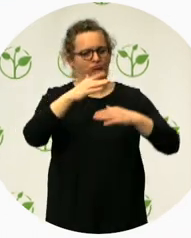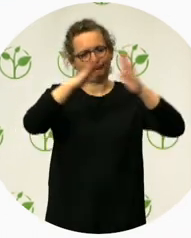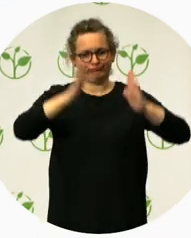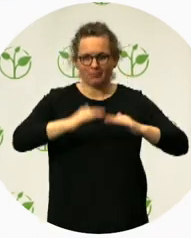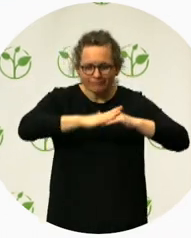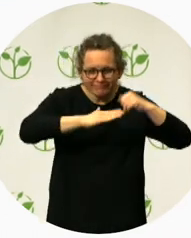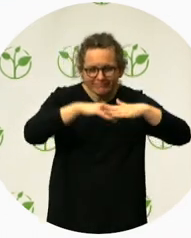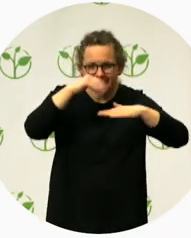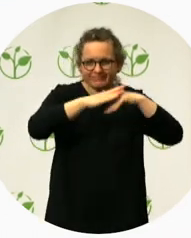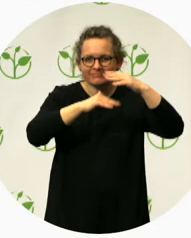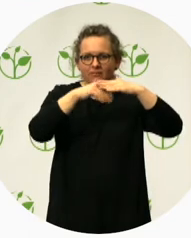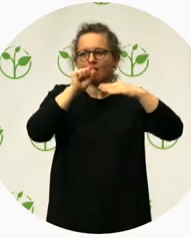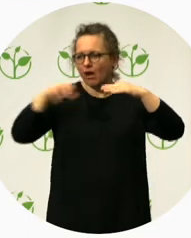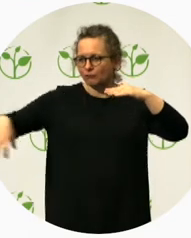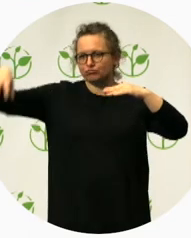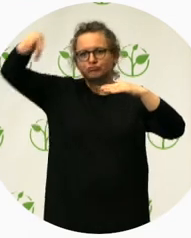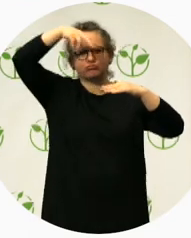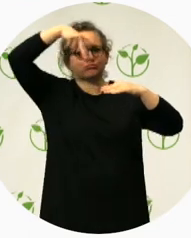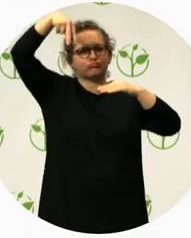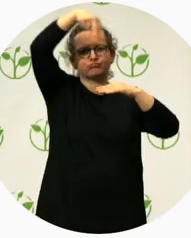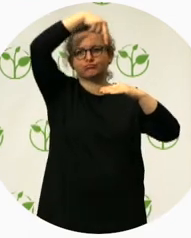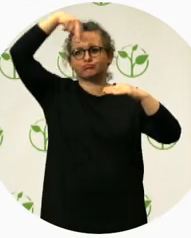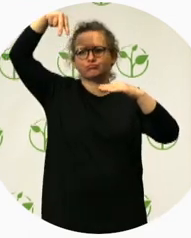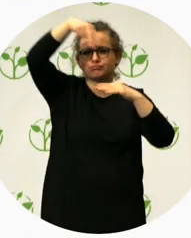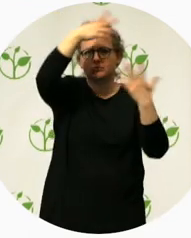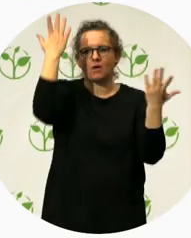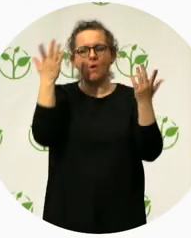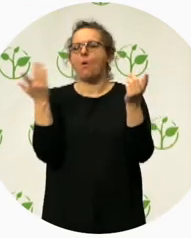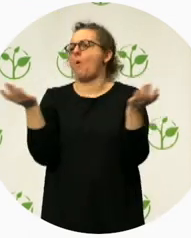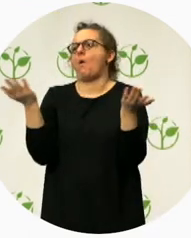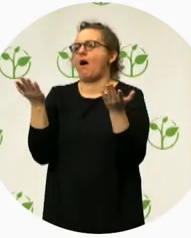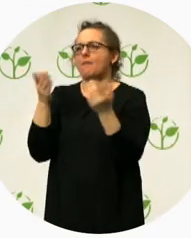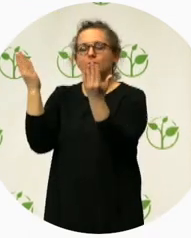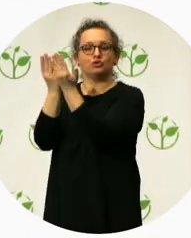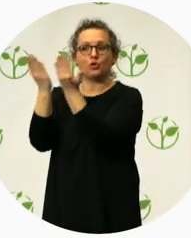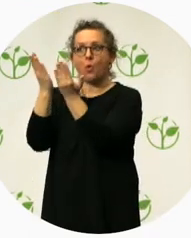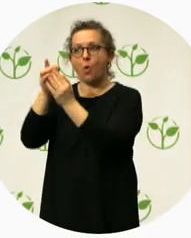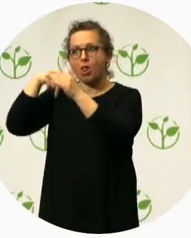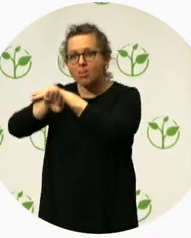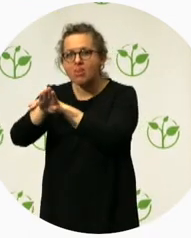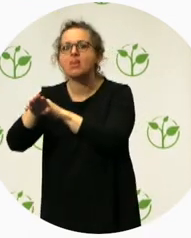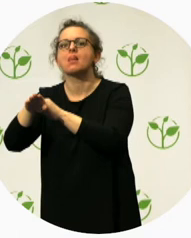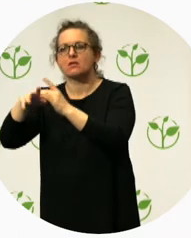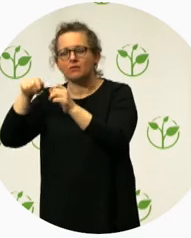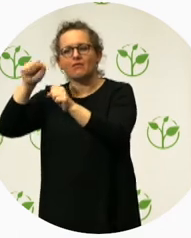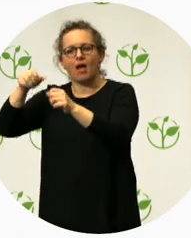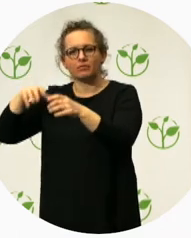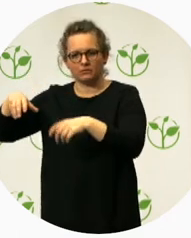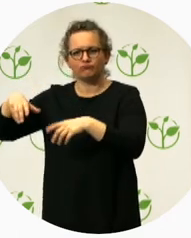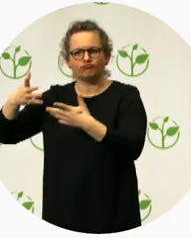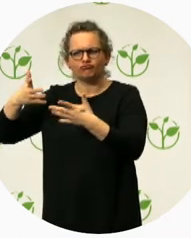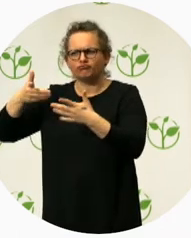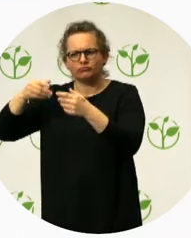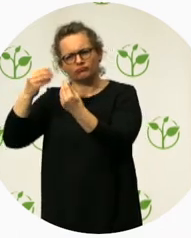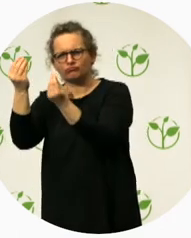of higher education. So in higher education, it's being used for city and planning schools. So students